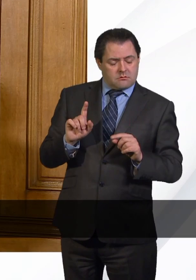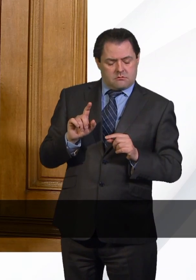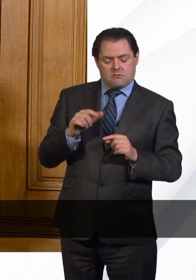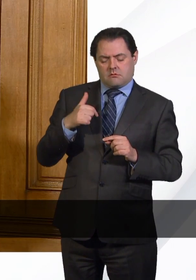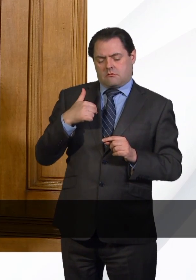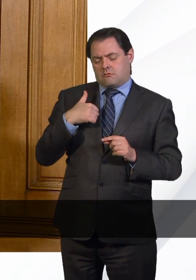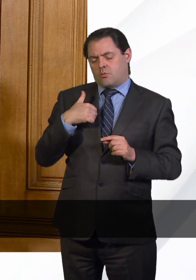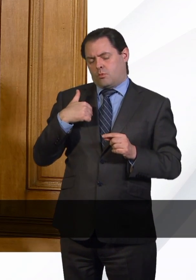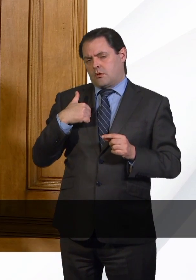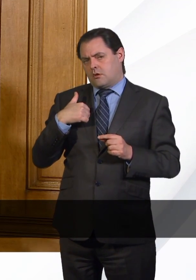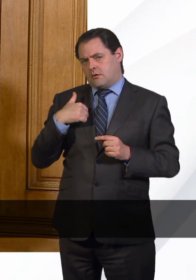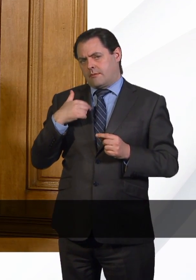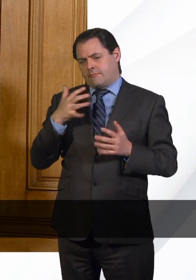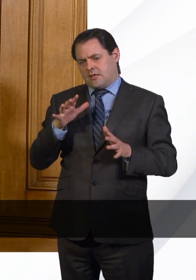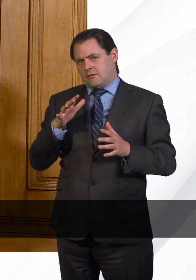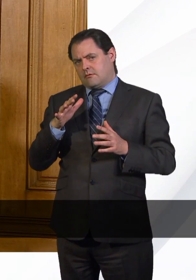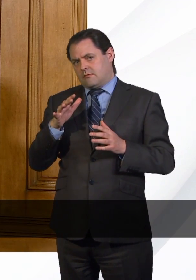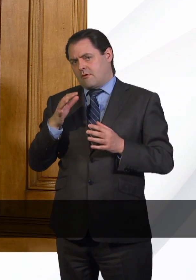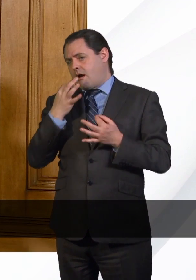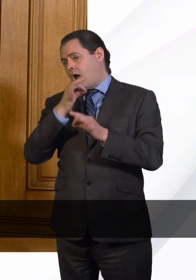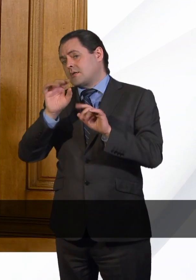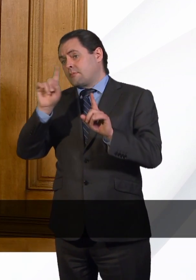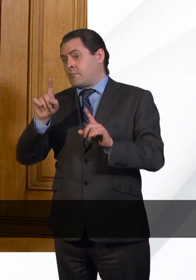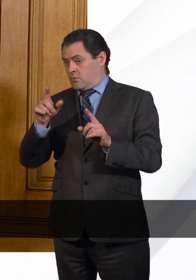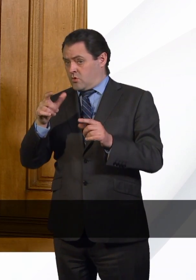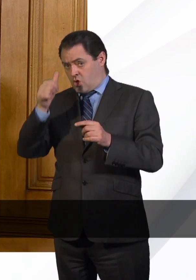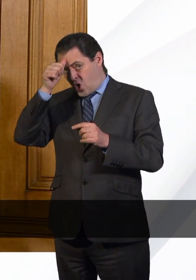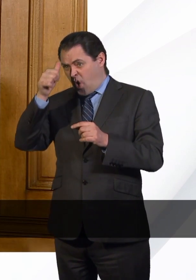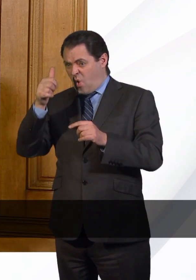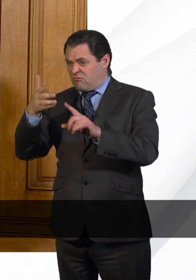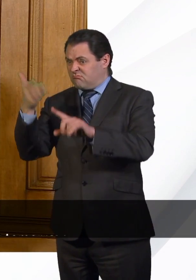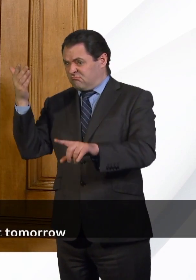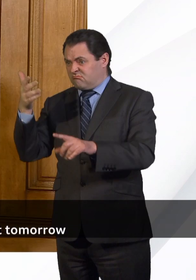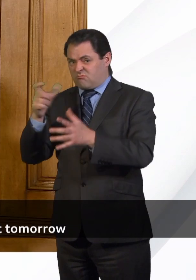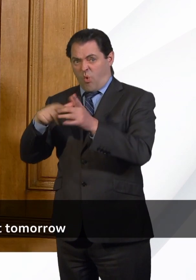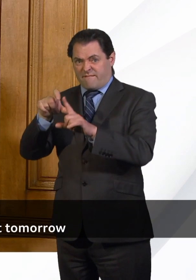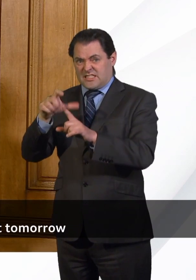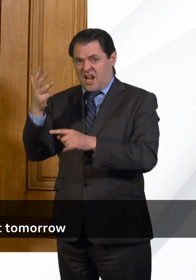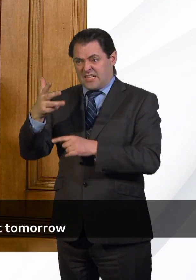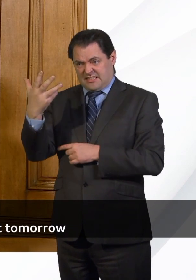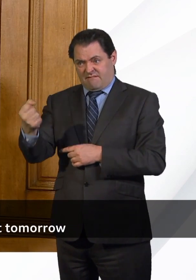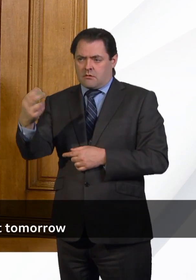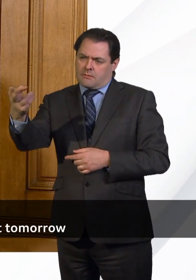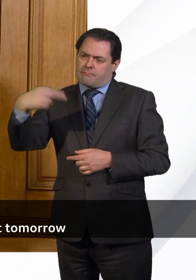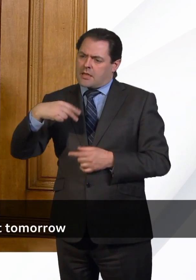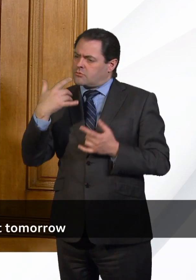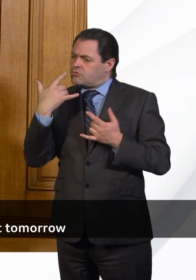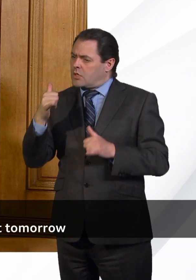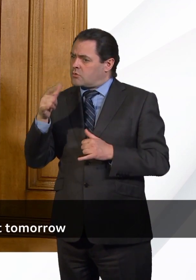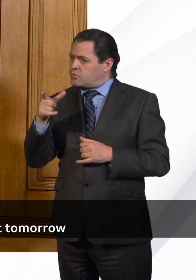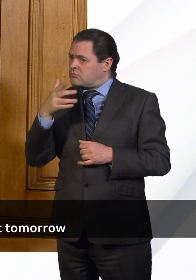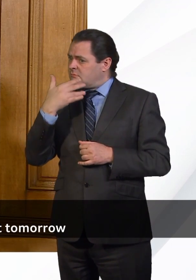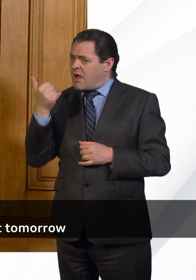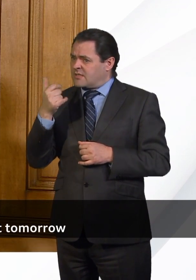back who've had COVID-19 for sure and who've recovered, to ask them if they'll begin to